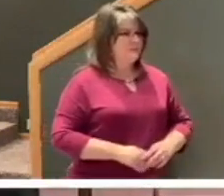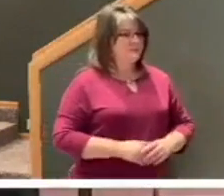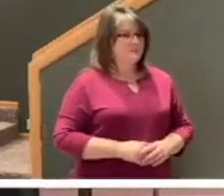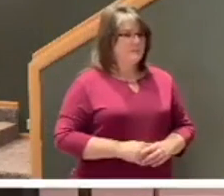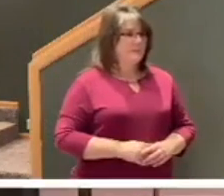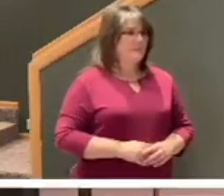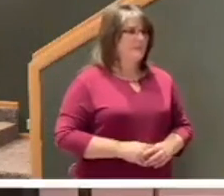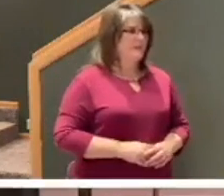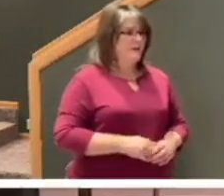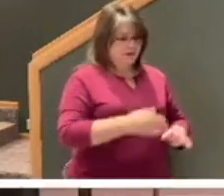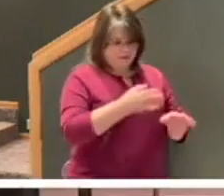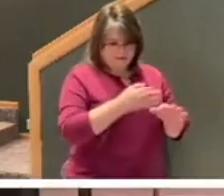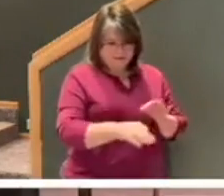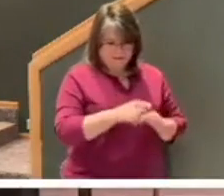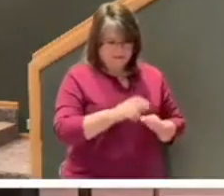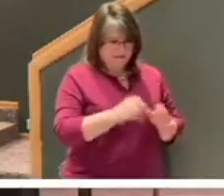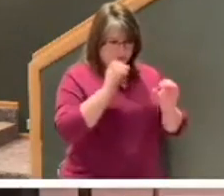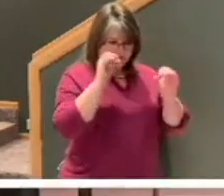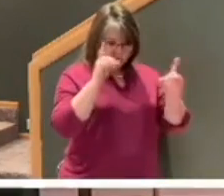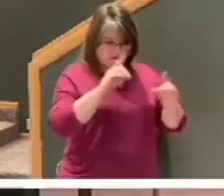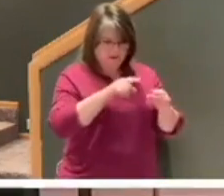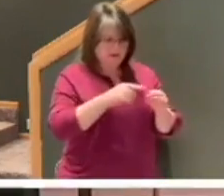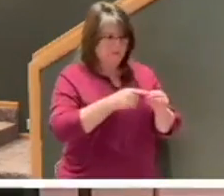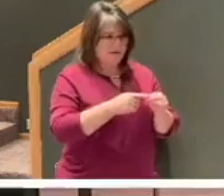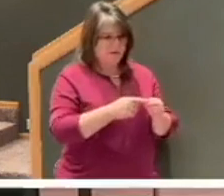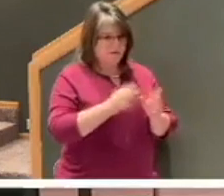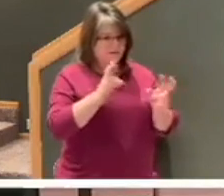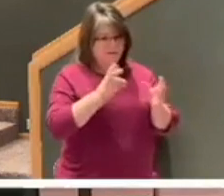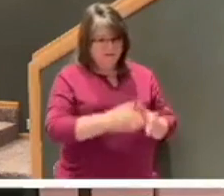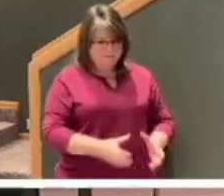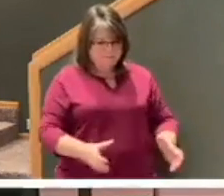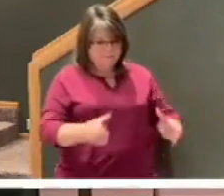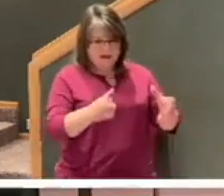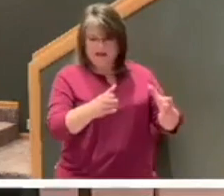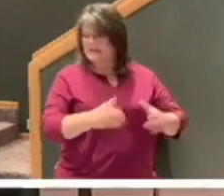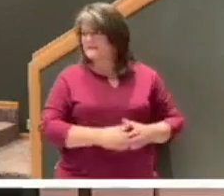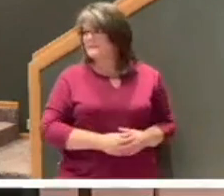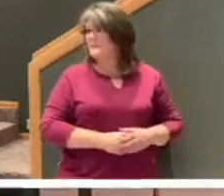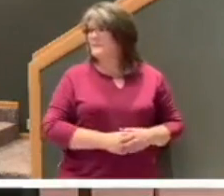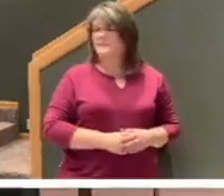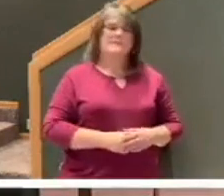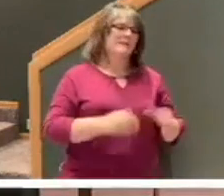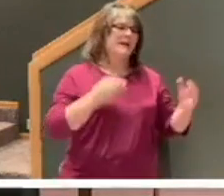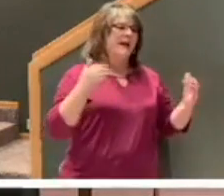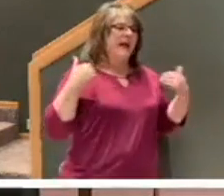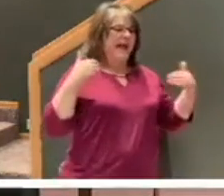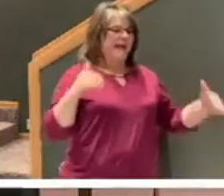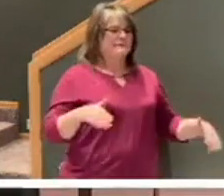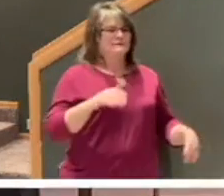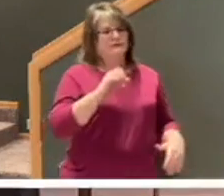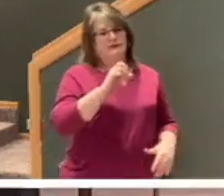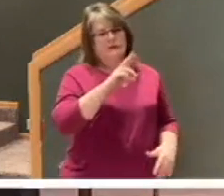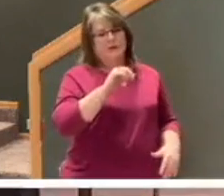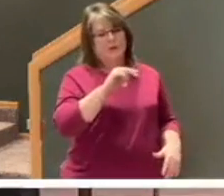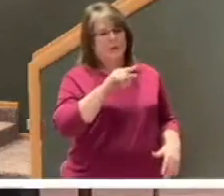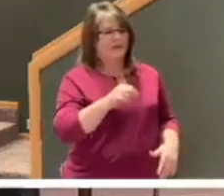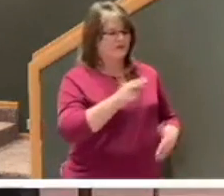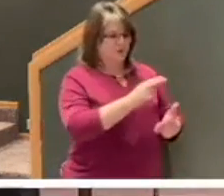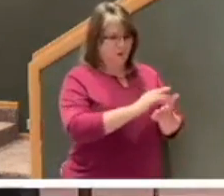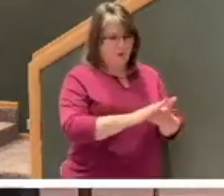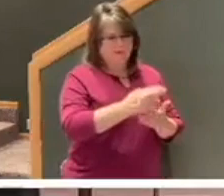Do they simply need to be educated about the bucket? Angelic orange, holy handle,